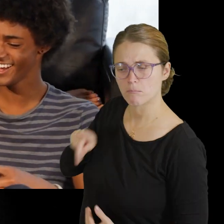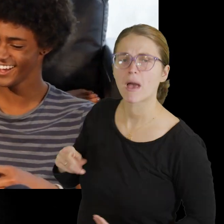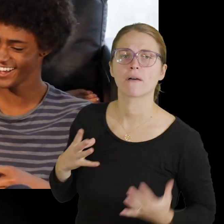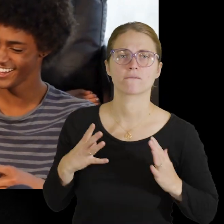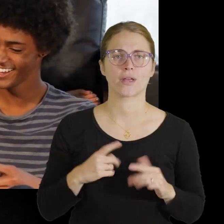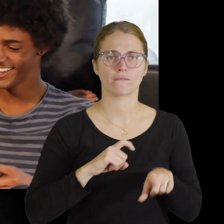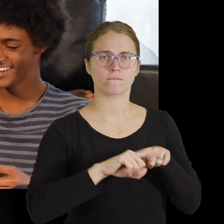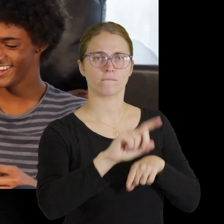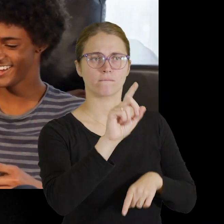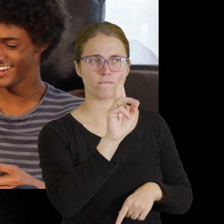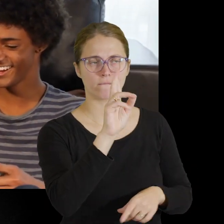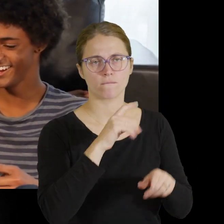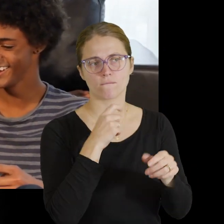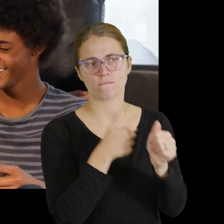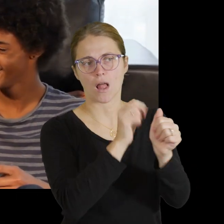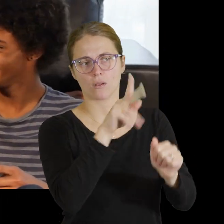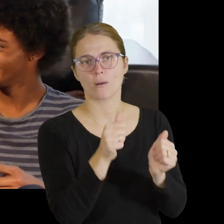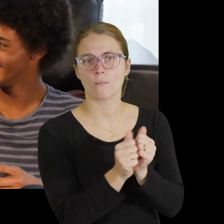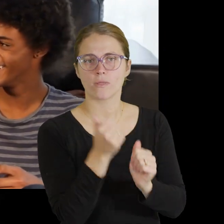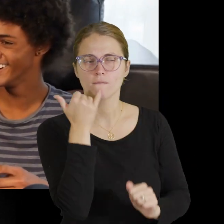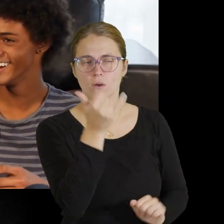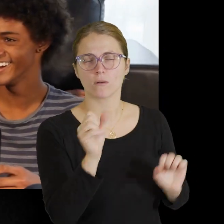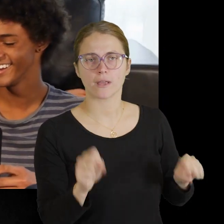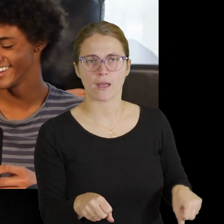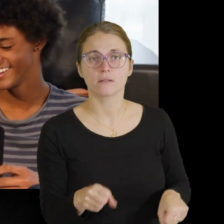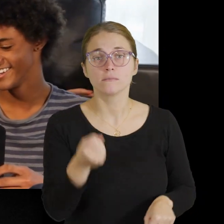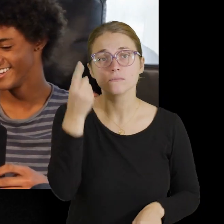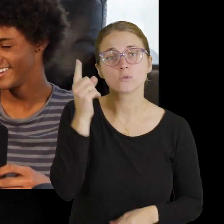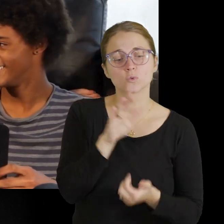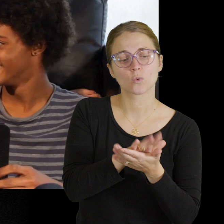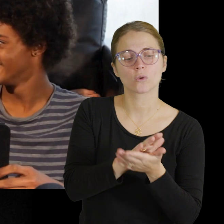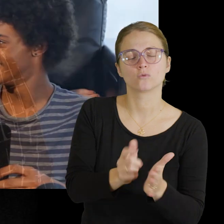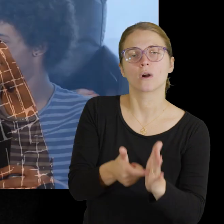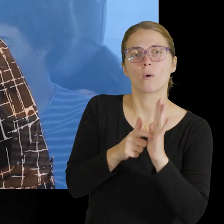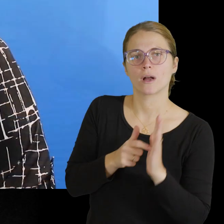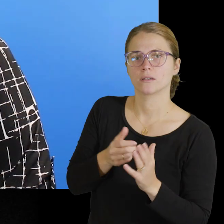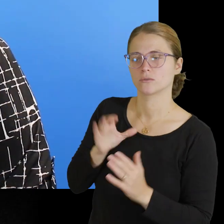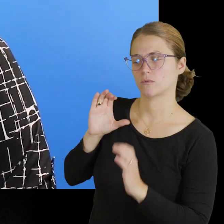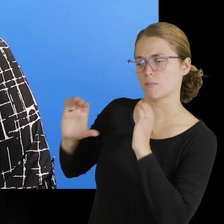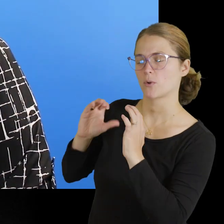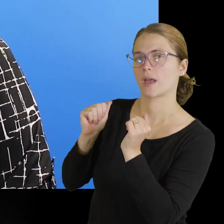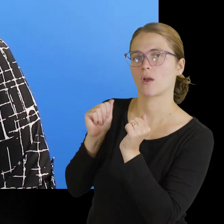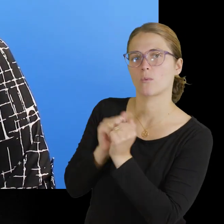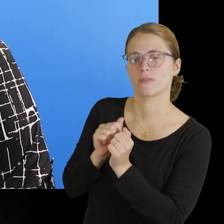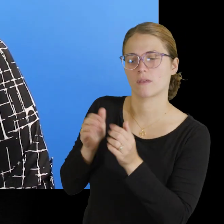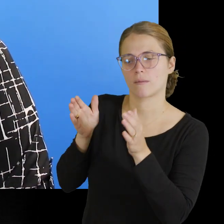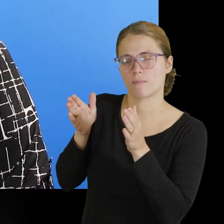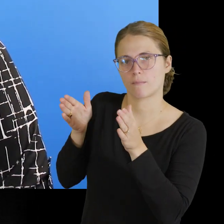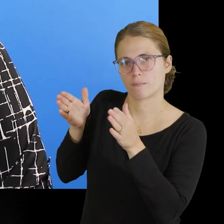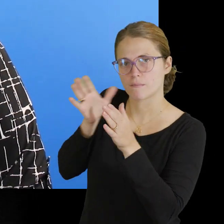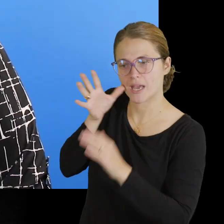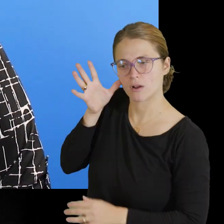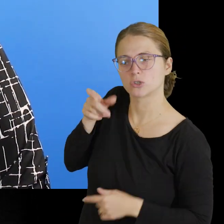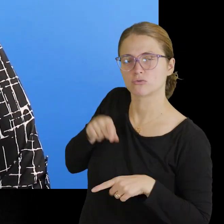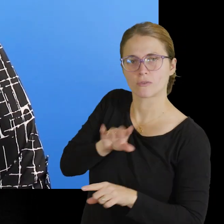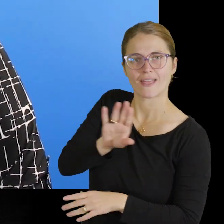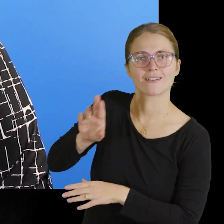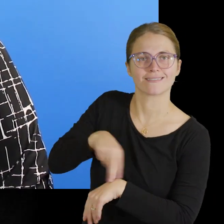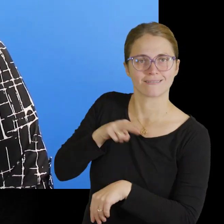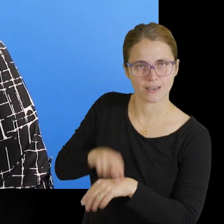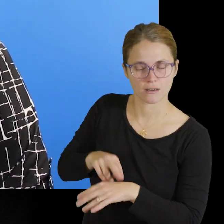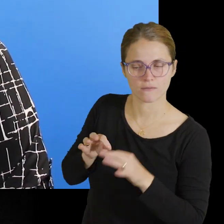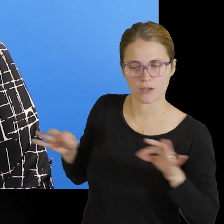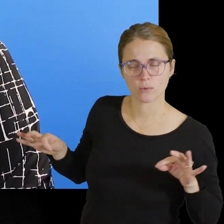required to communicate about IEP services with parents in their native language. When in doubt, you can always call an IEP